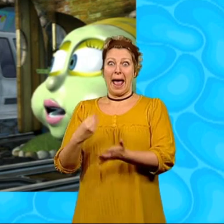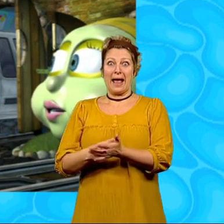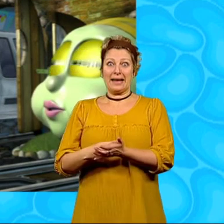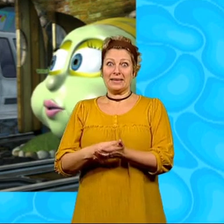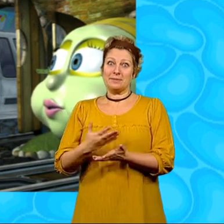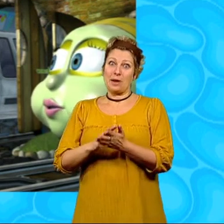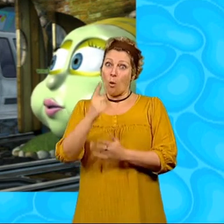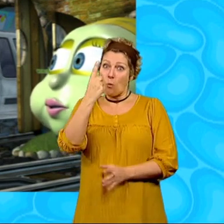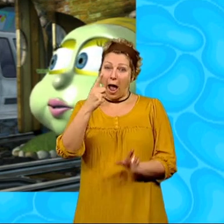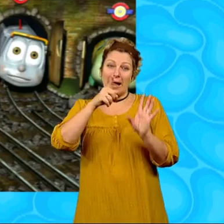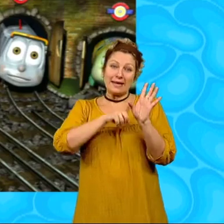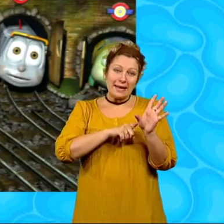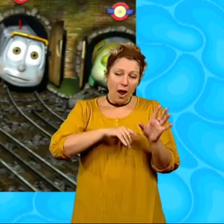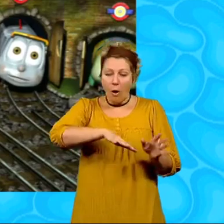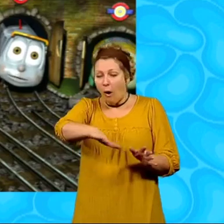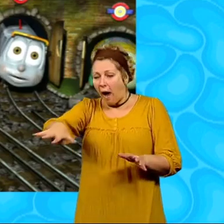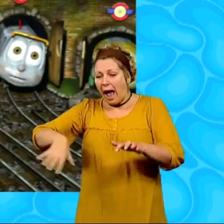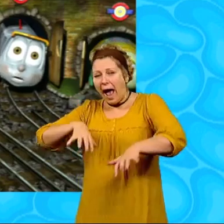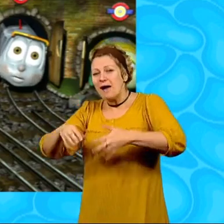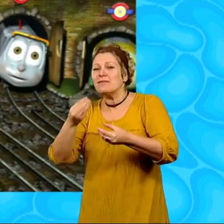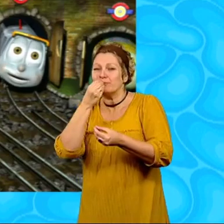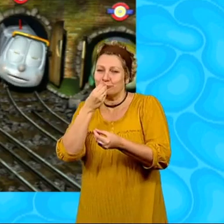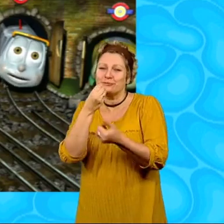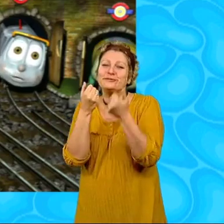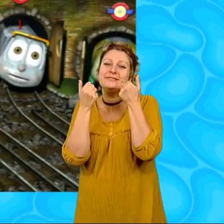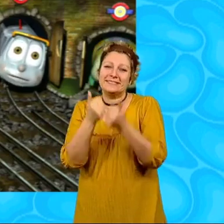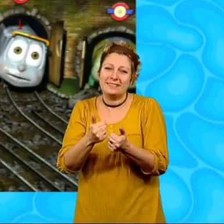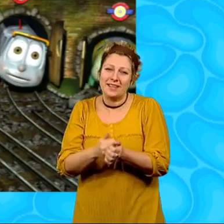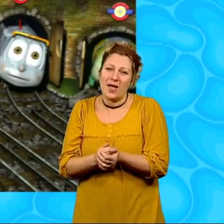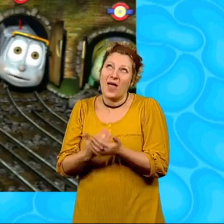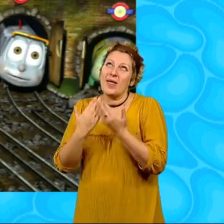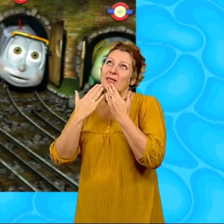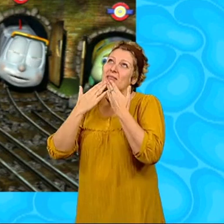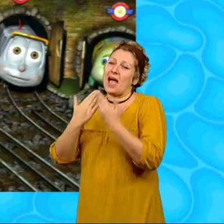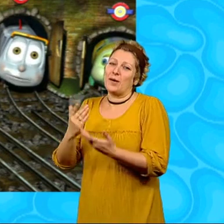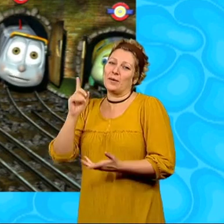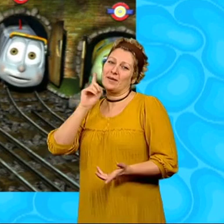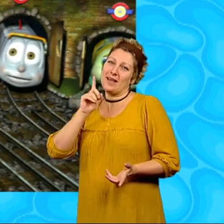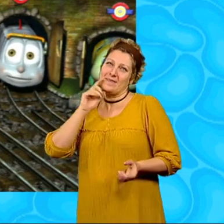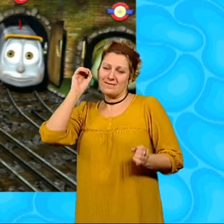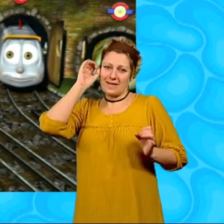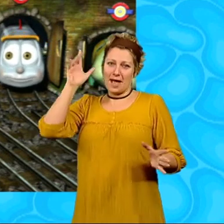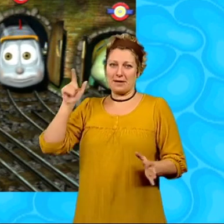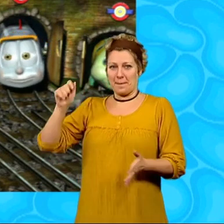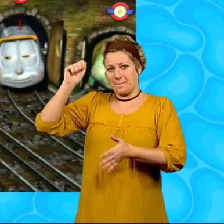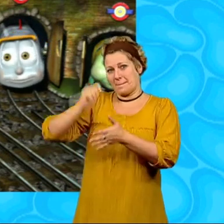year. Oh, thanks to Scarlet Redfern for buying the painting.